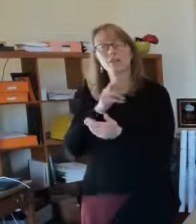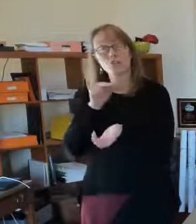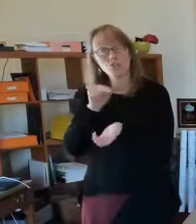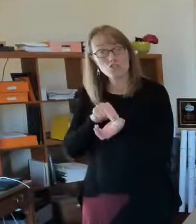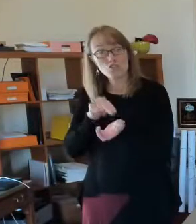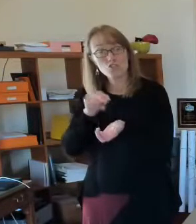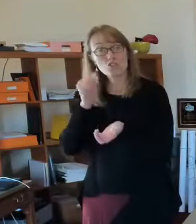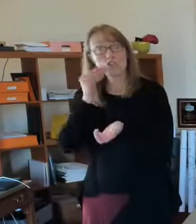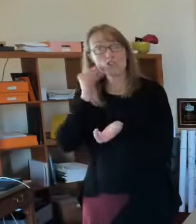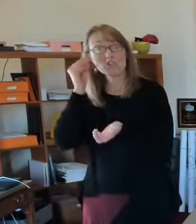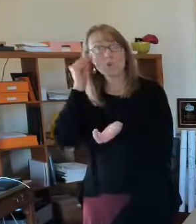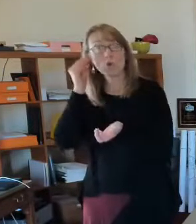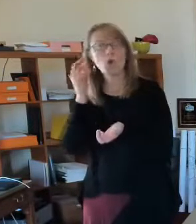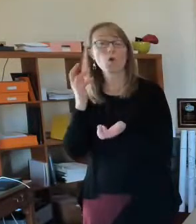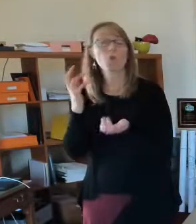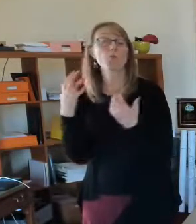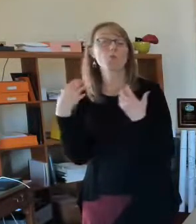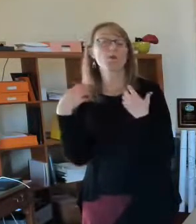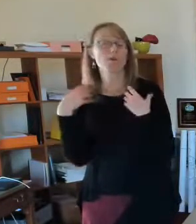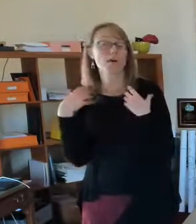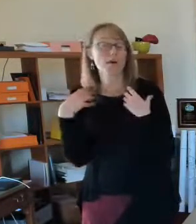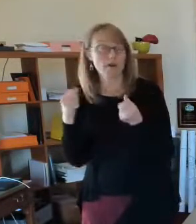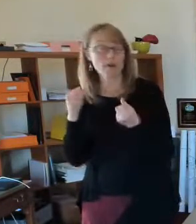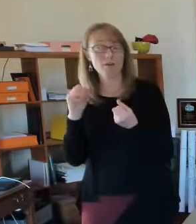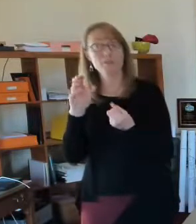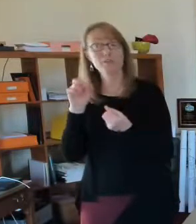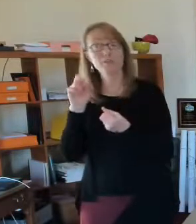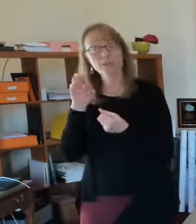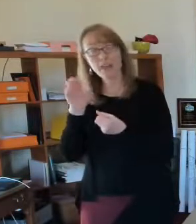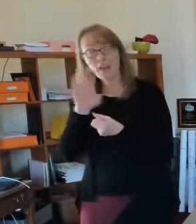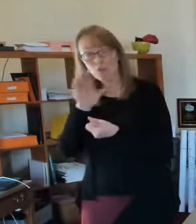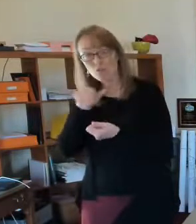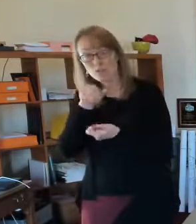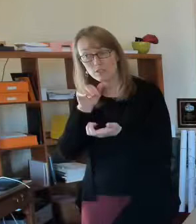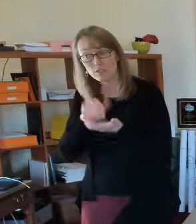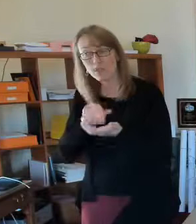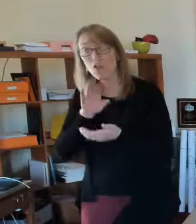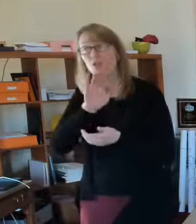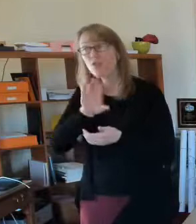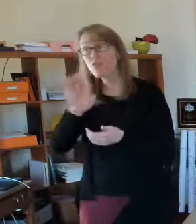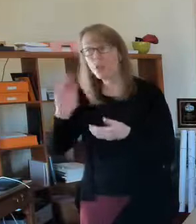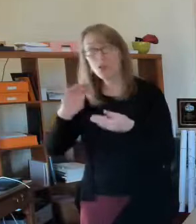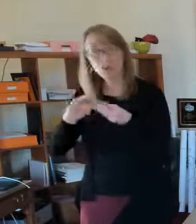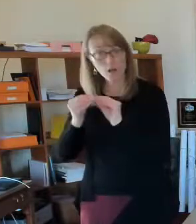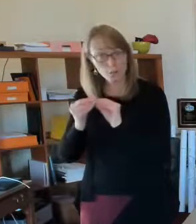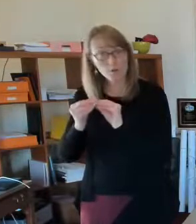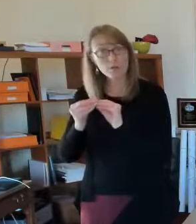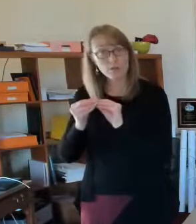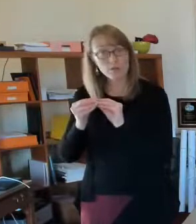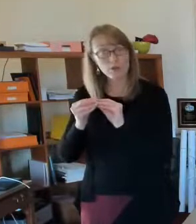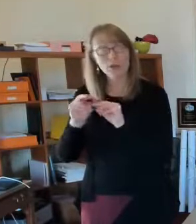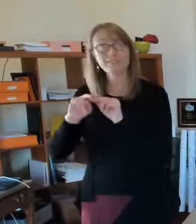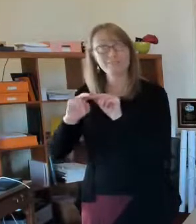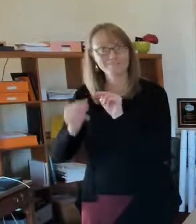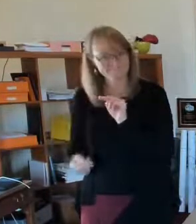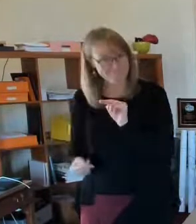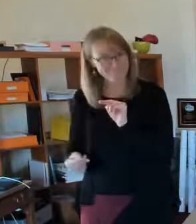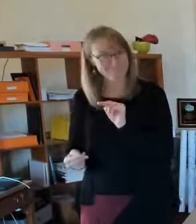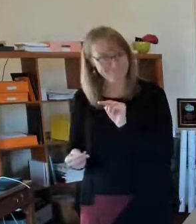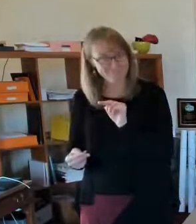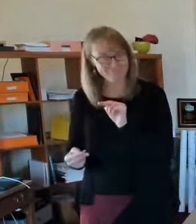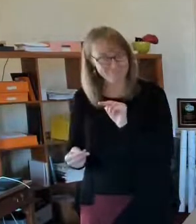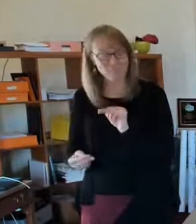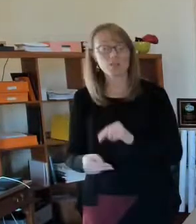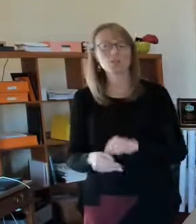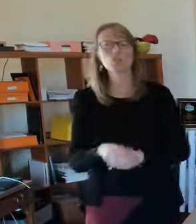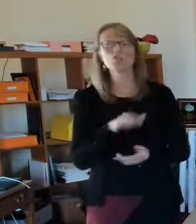them on infection control, their numbers are way down from where they were early on in this pandemic. Schools, I spoke with